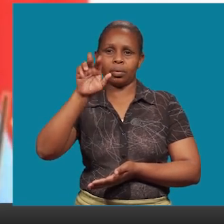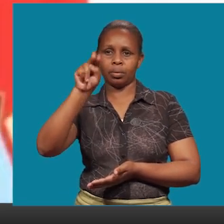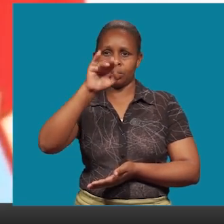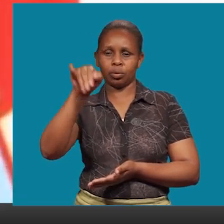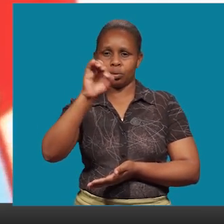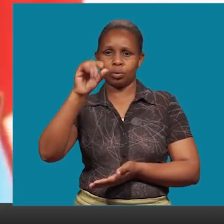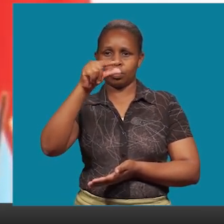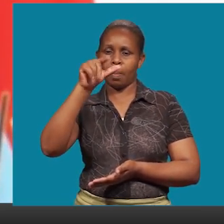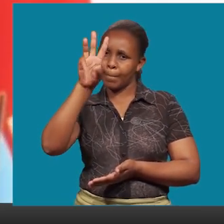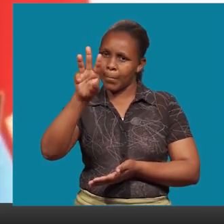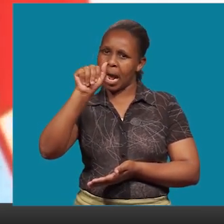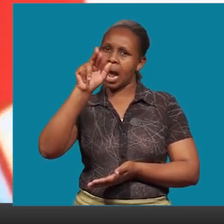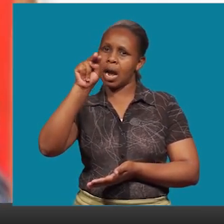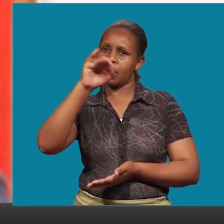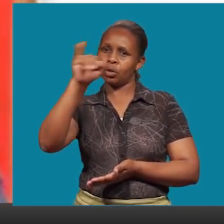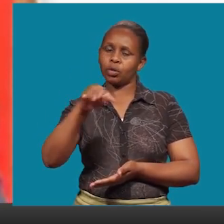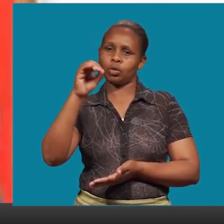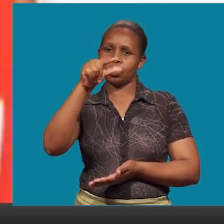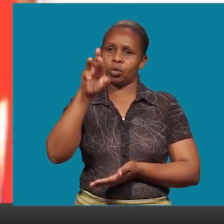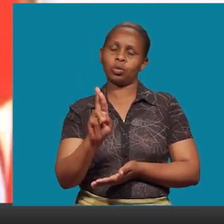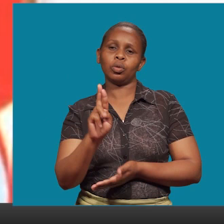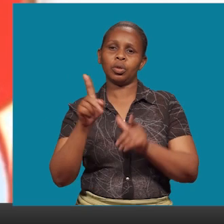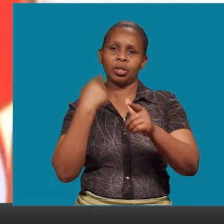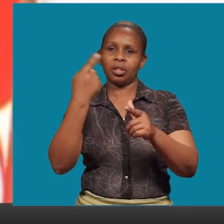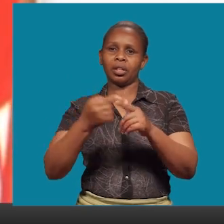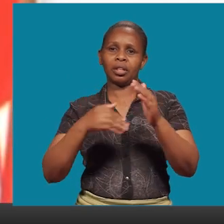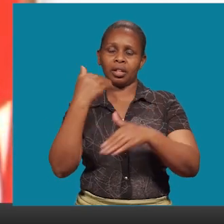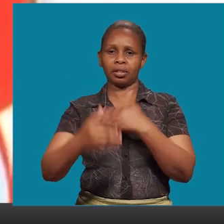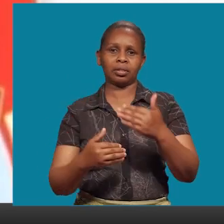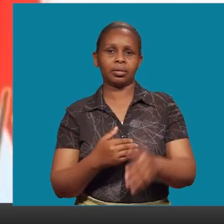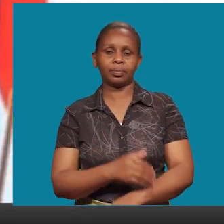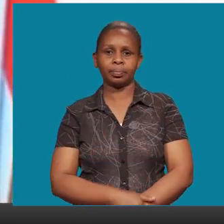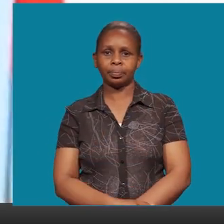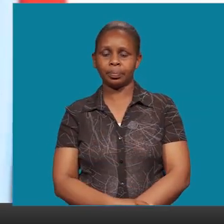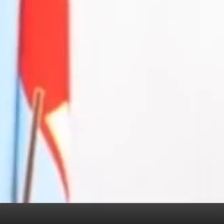Ezekiel Machogu, Minister